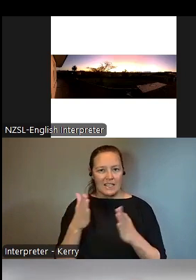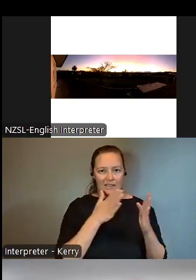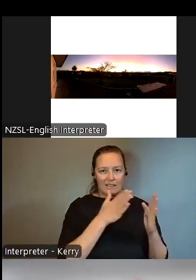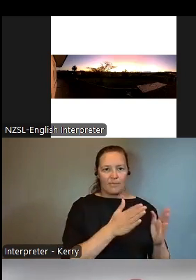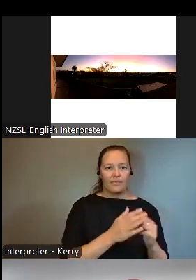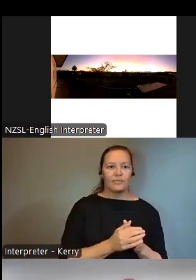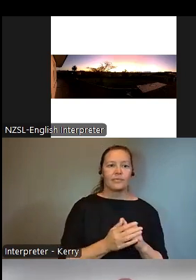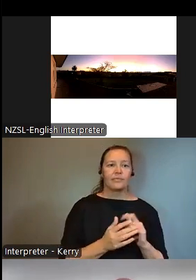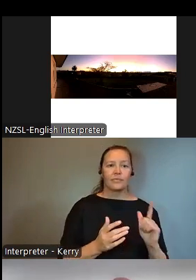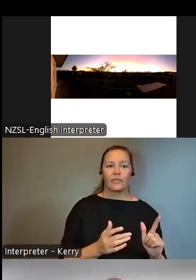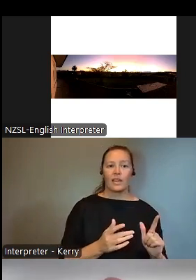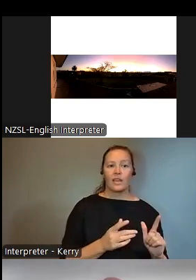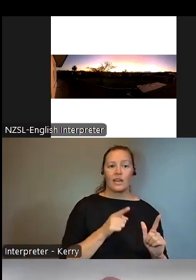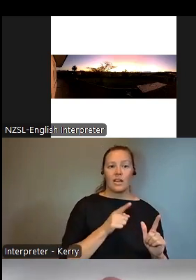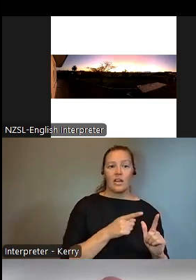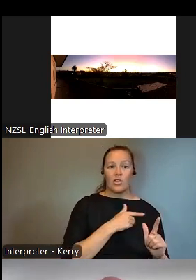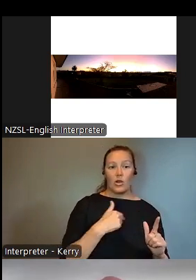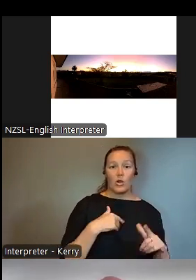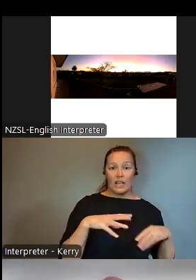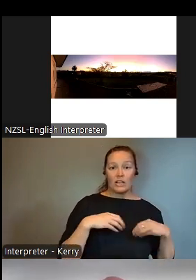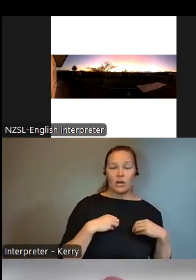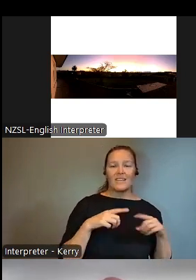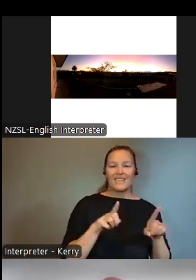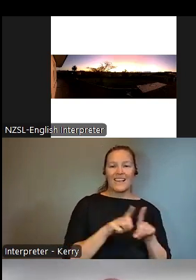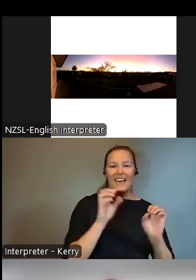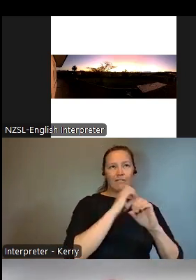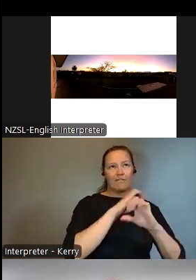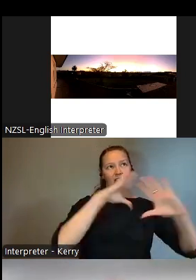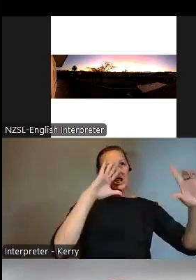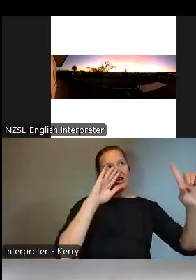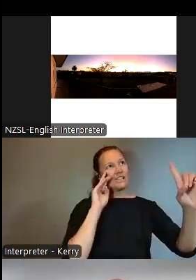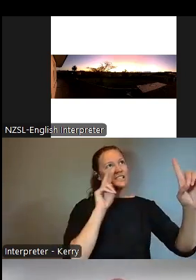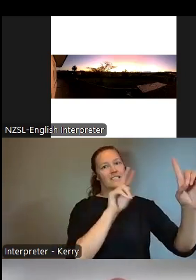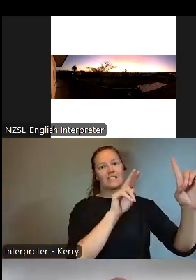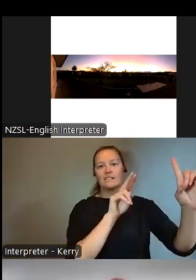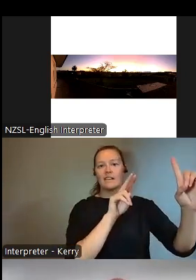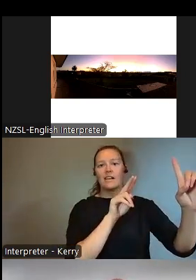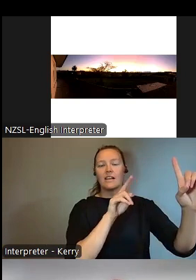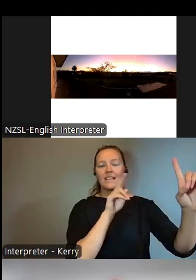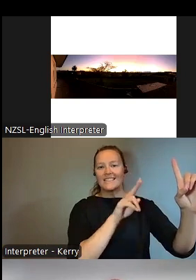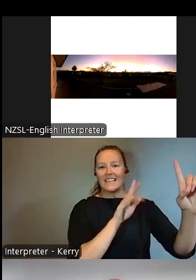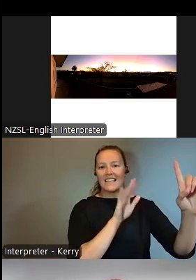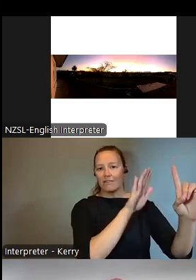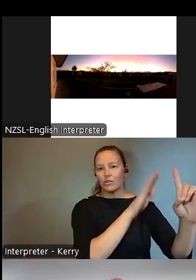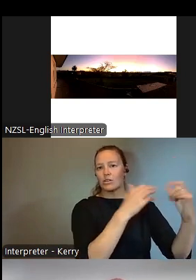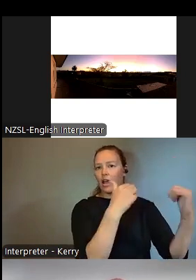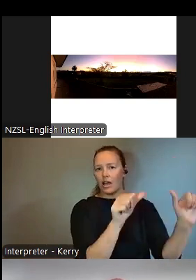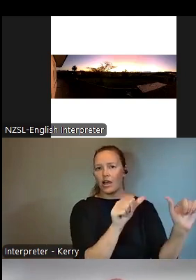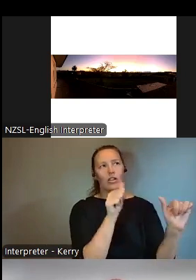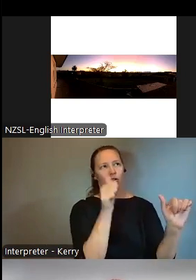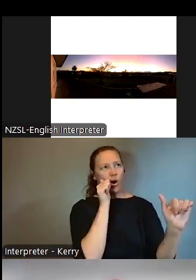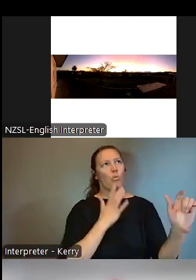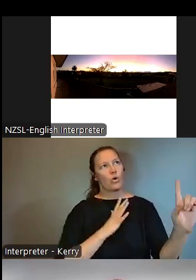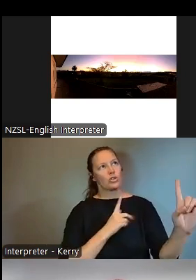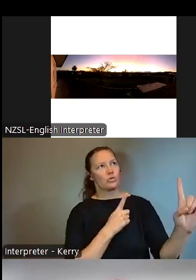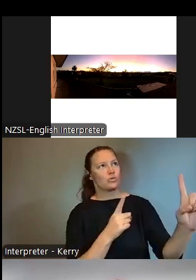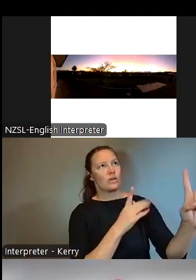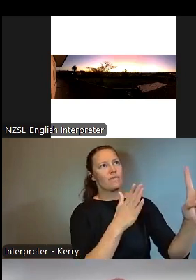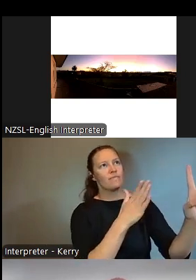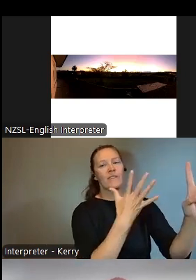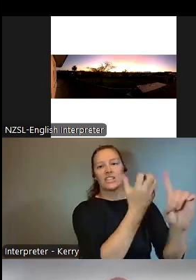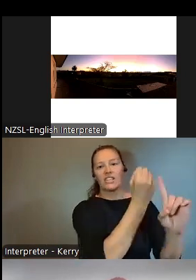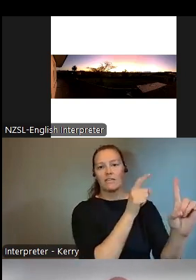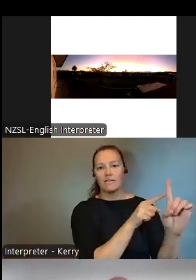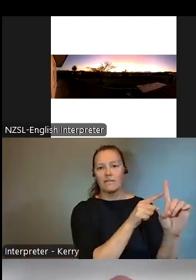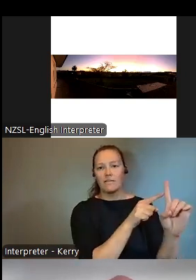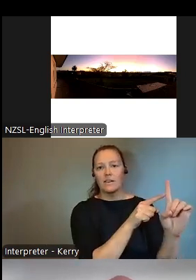he describes as visionaries. Those are people who can already see the future and they want to move towards it. The big